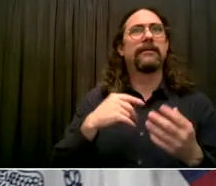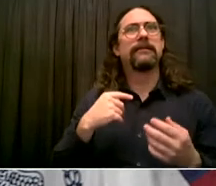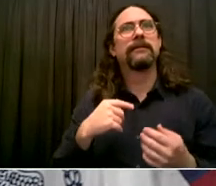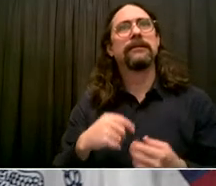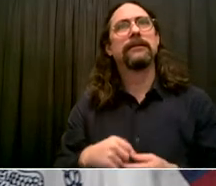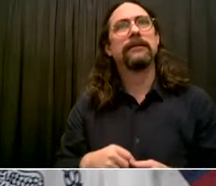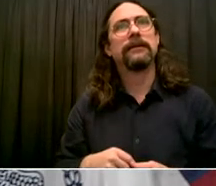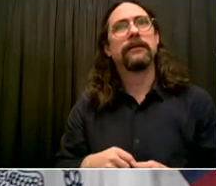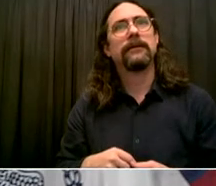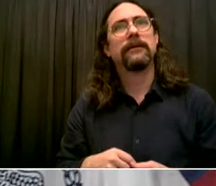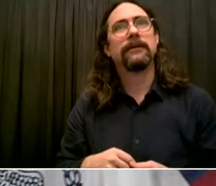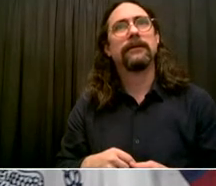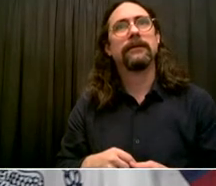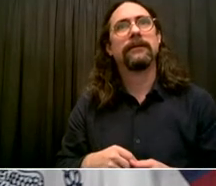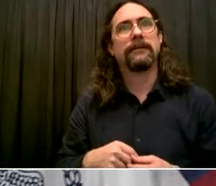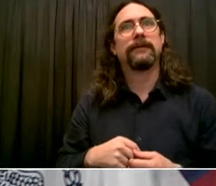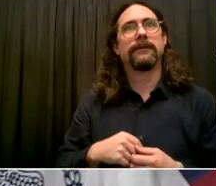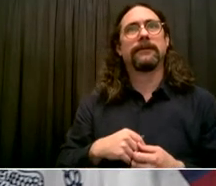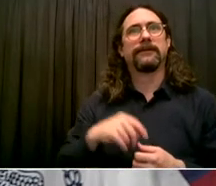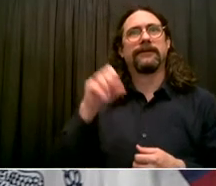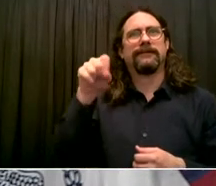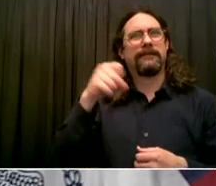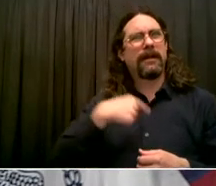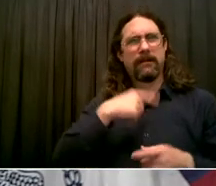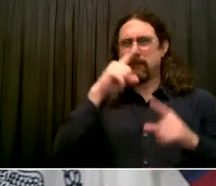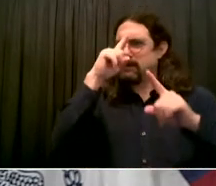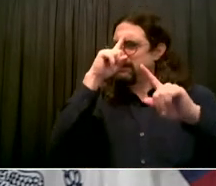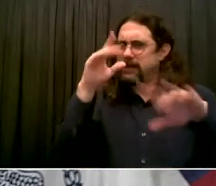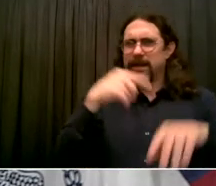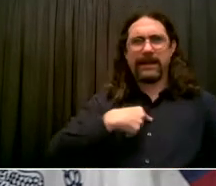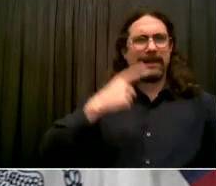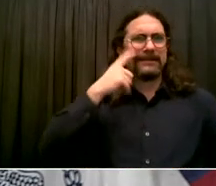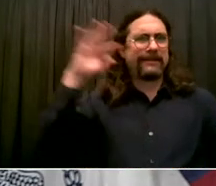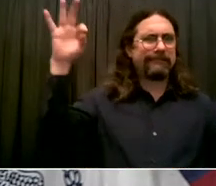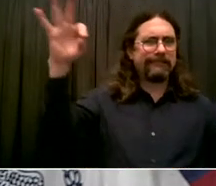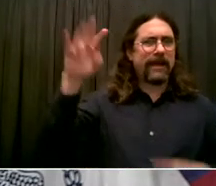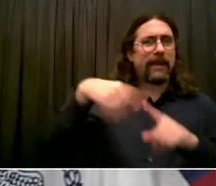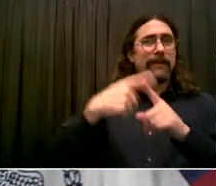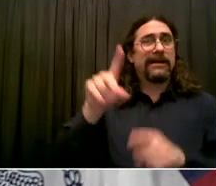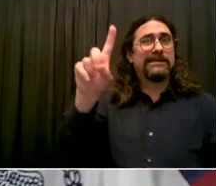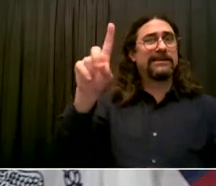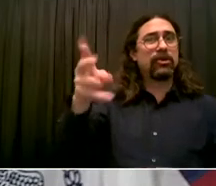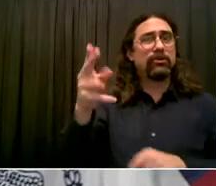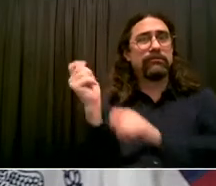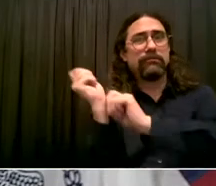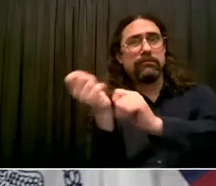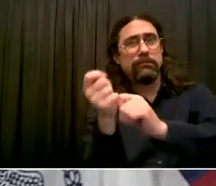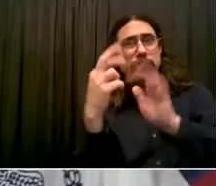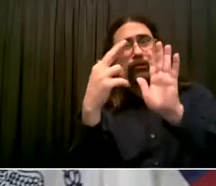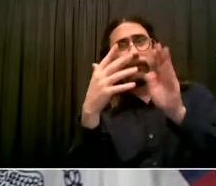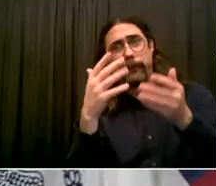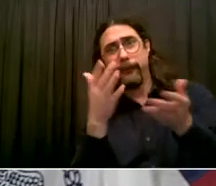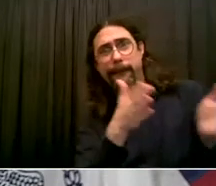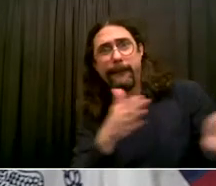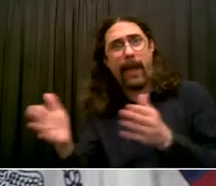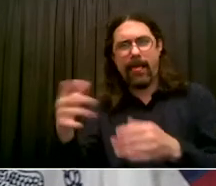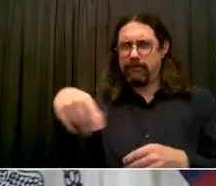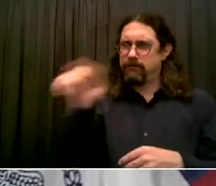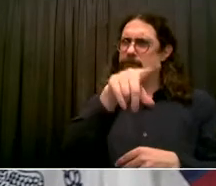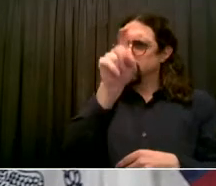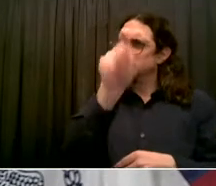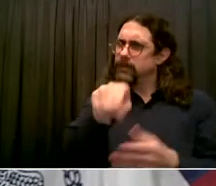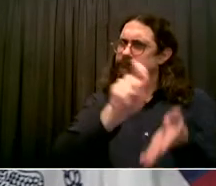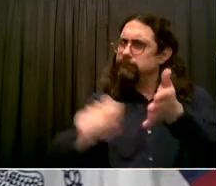I was noticing Borough President Otto's remarks there. He was much more of a troll than I've been,